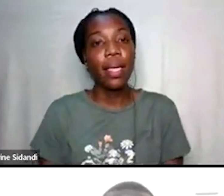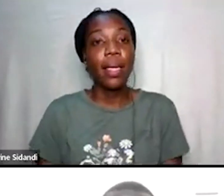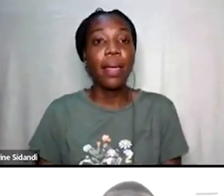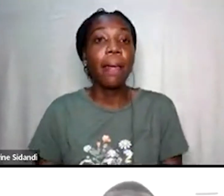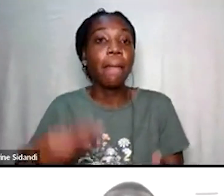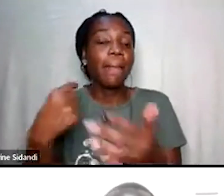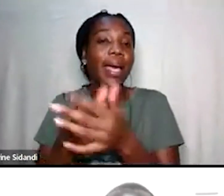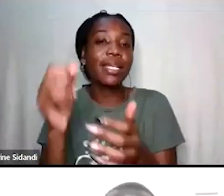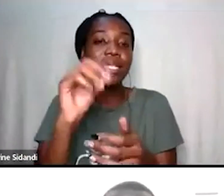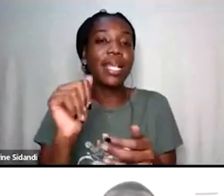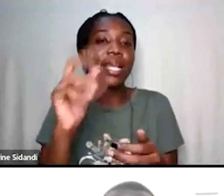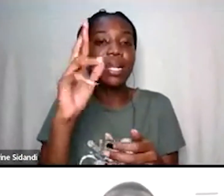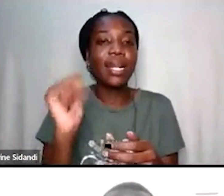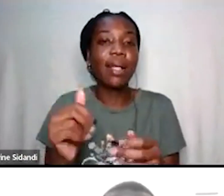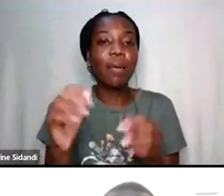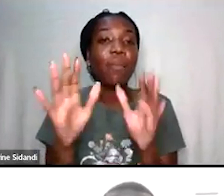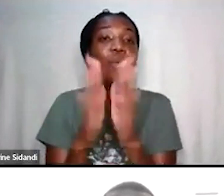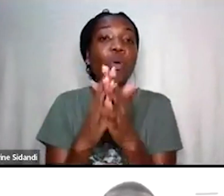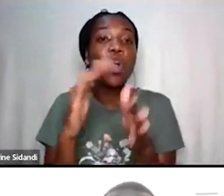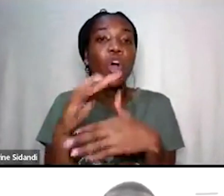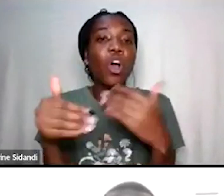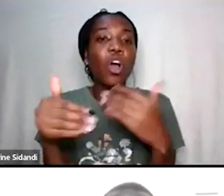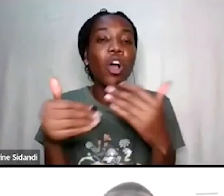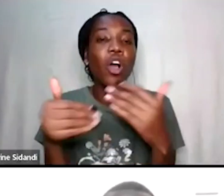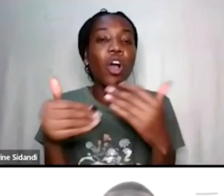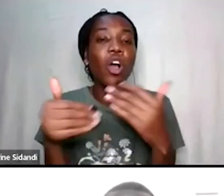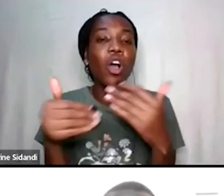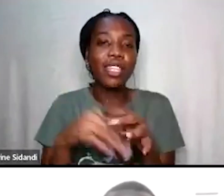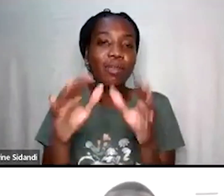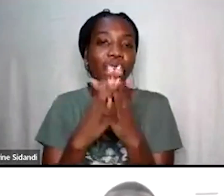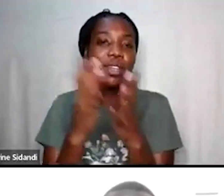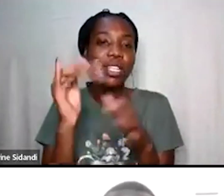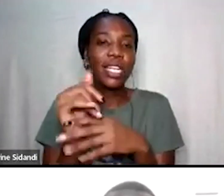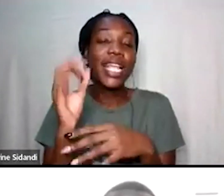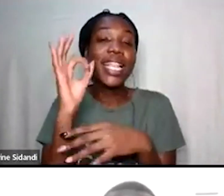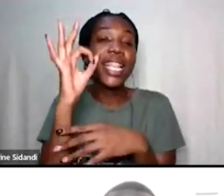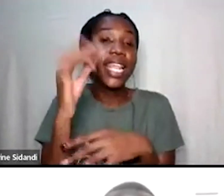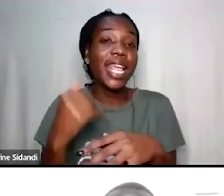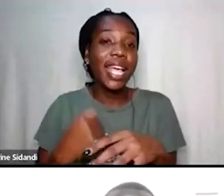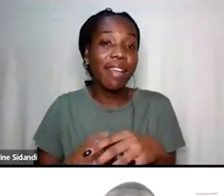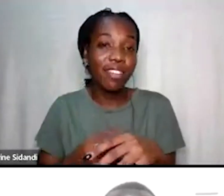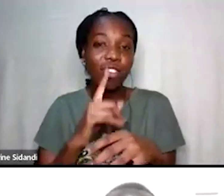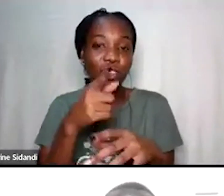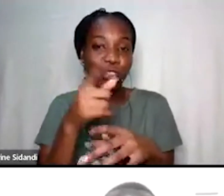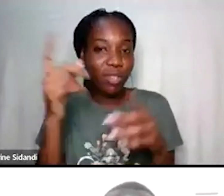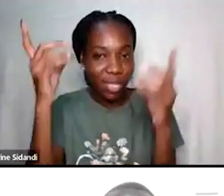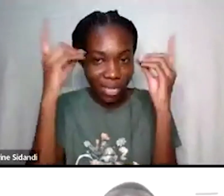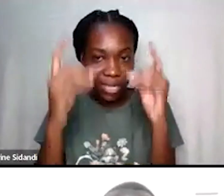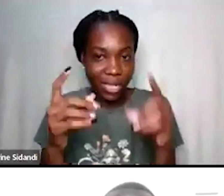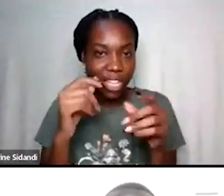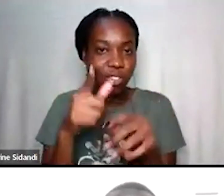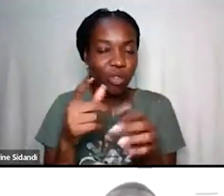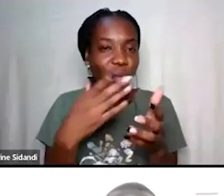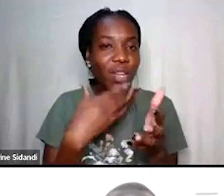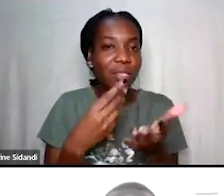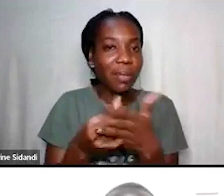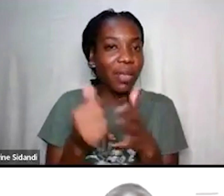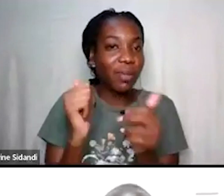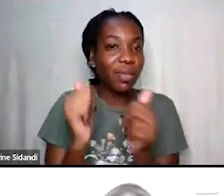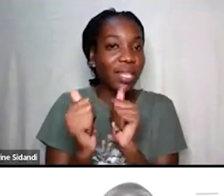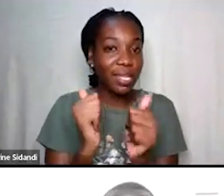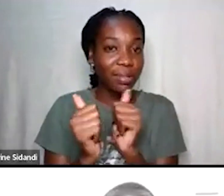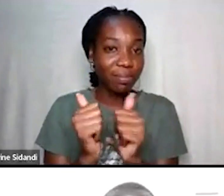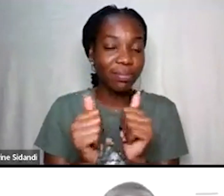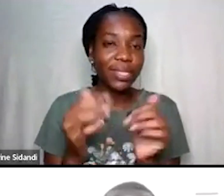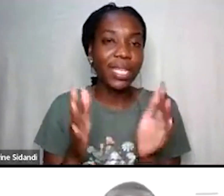books. All those quotes are in those books. There are 3. Decide which one you want to buy, to invest in. I